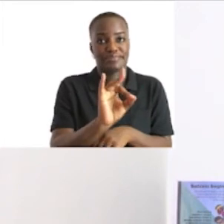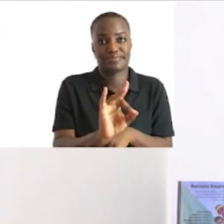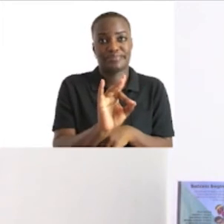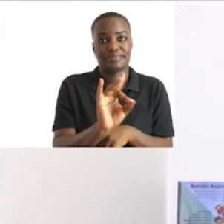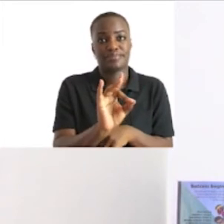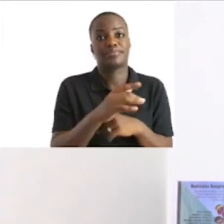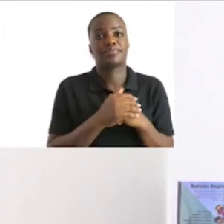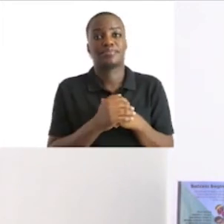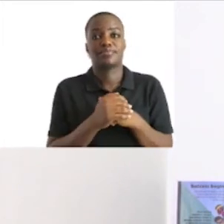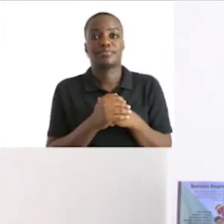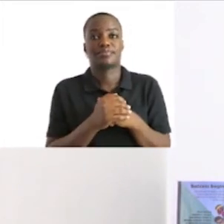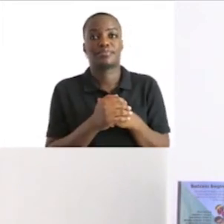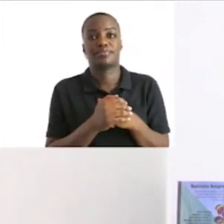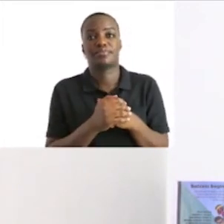here.